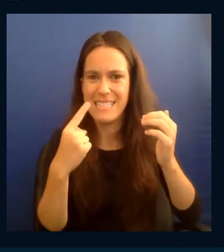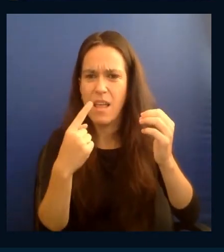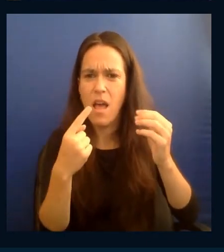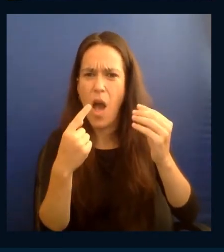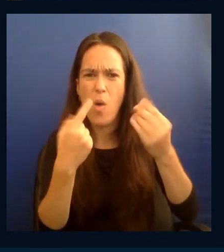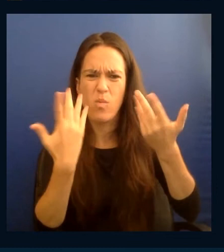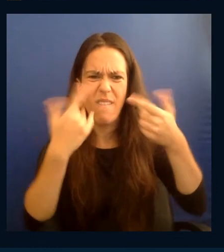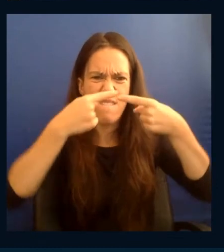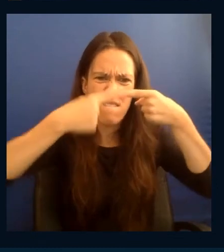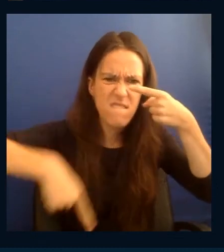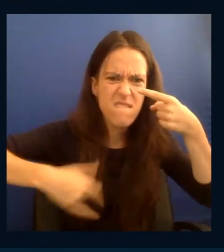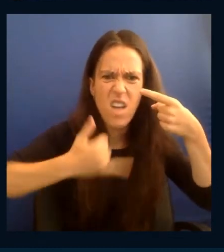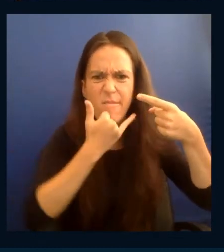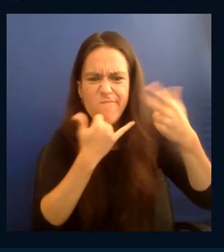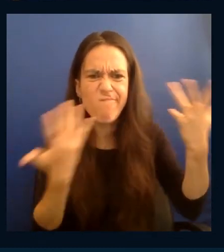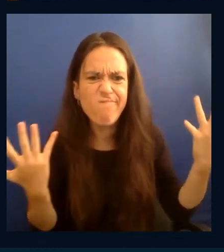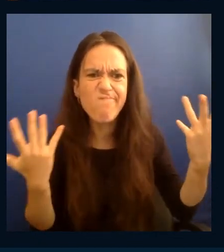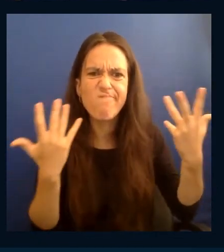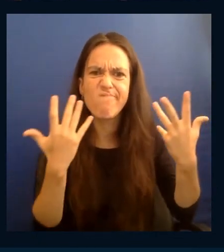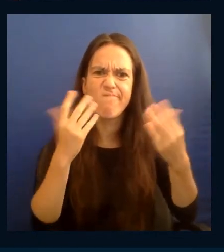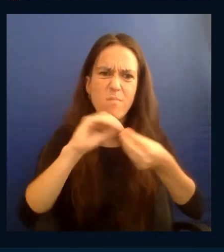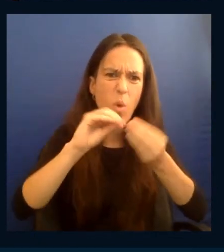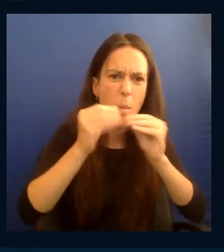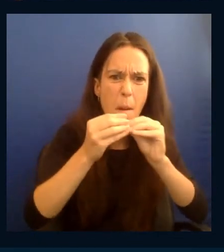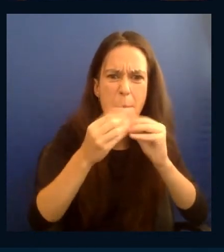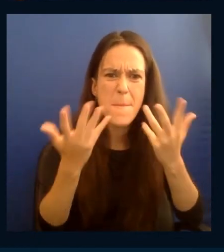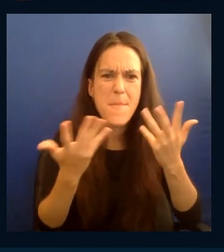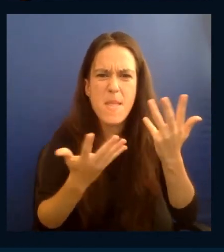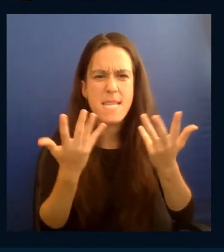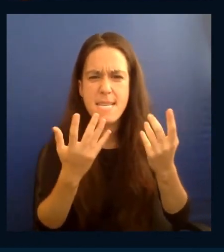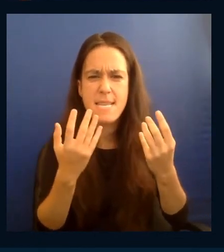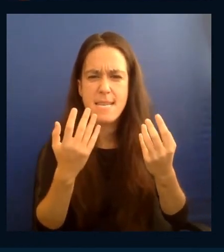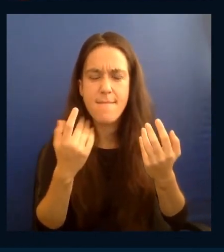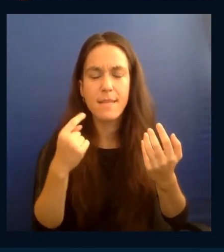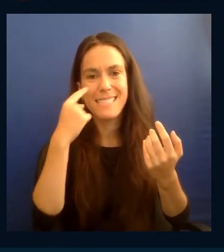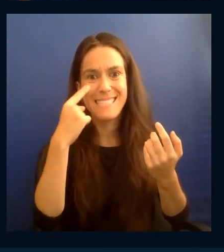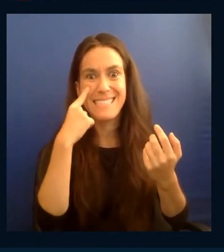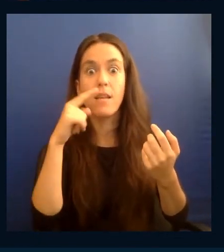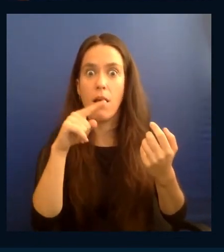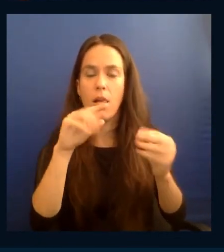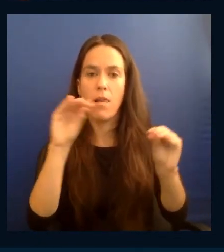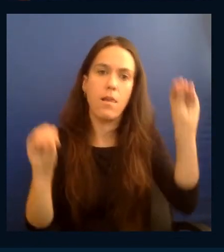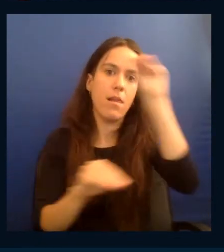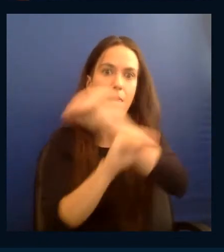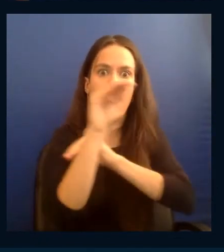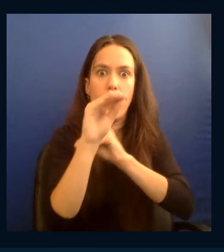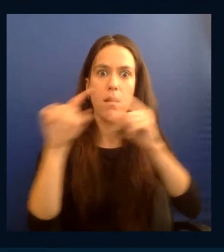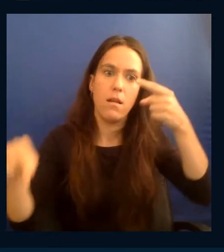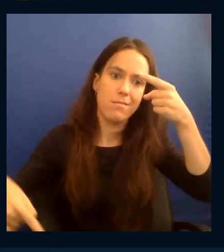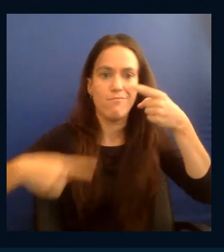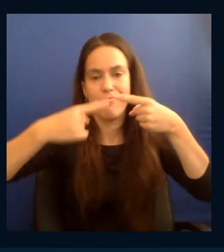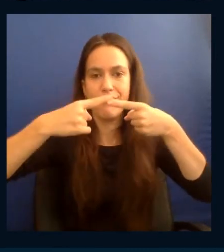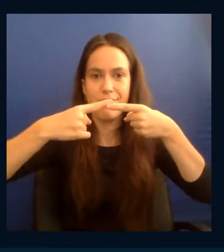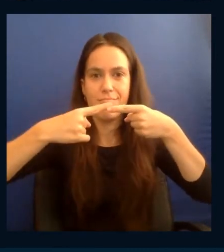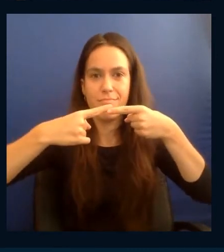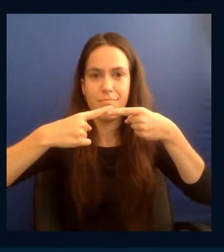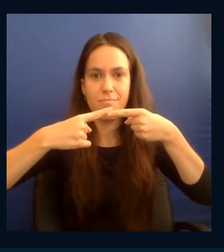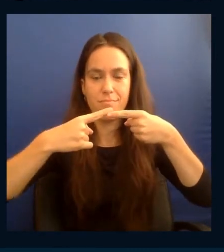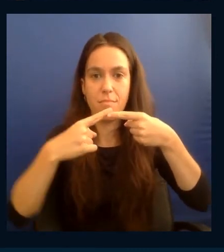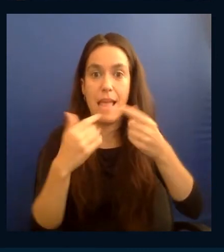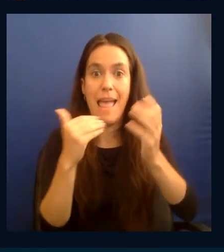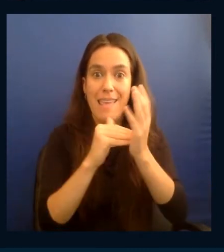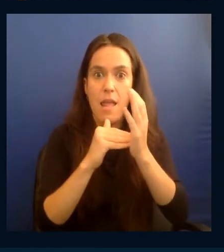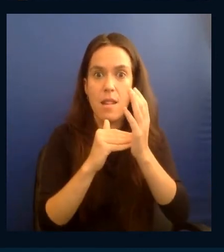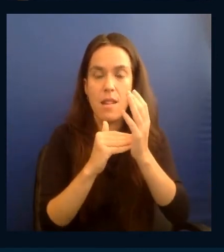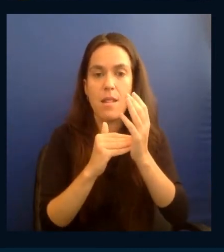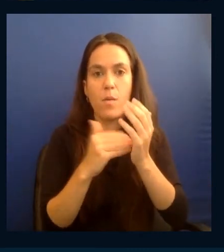reason, or maybe our service wasn't available, or there was some kind of issue. So we can tell it, deploy on failure or redeploy to the last